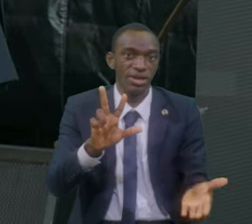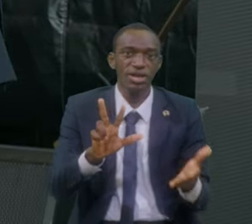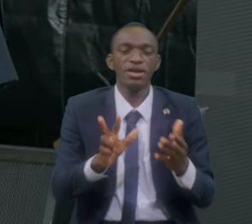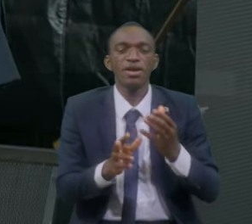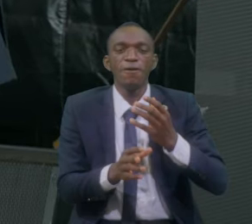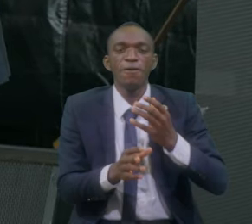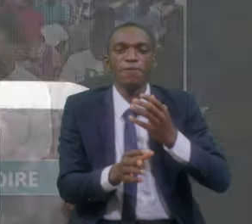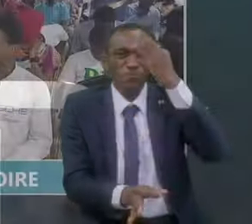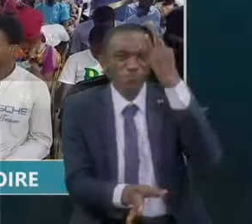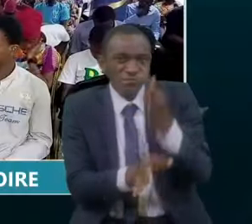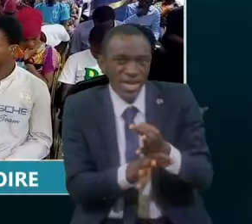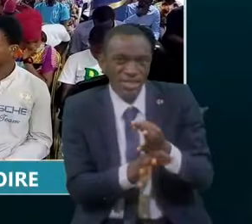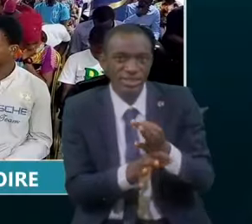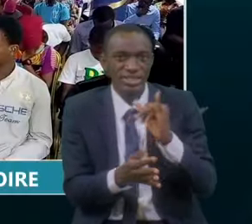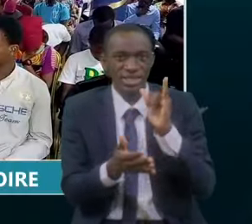that decrees